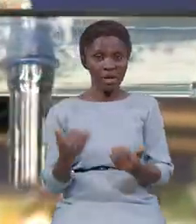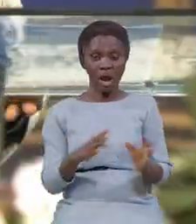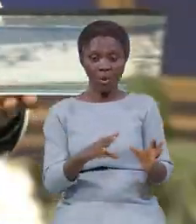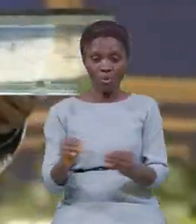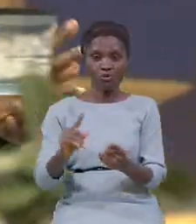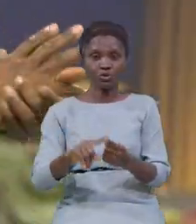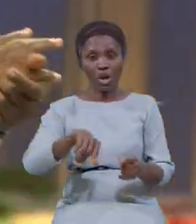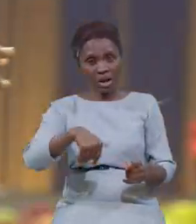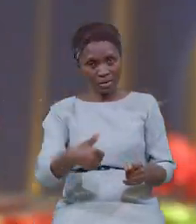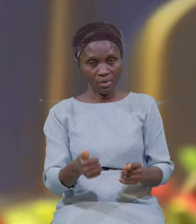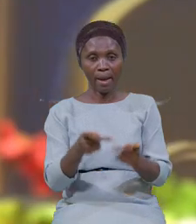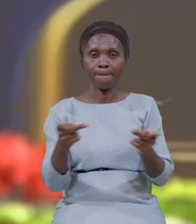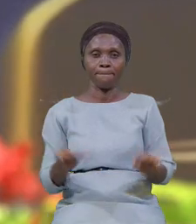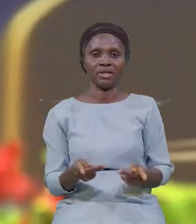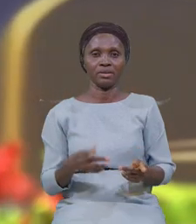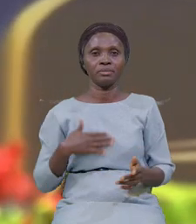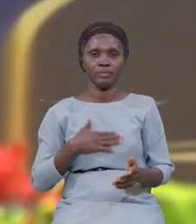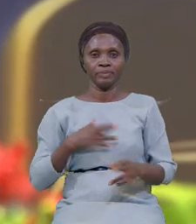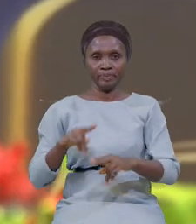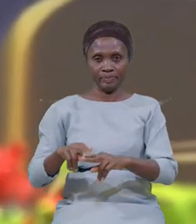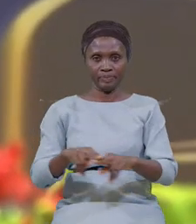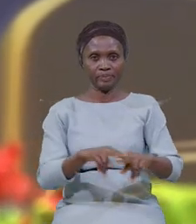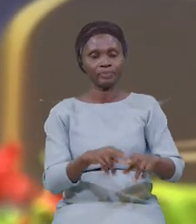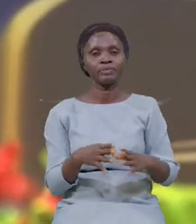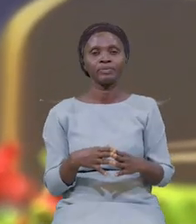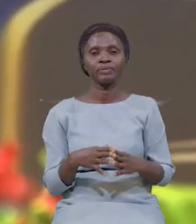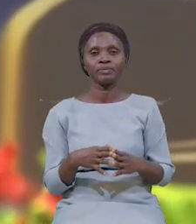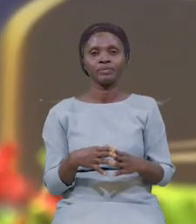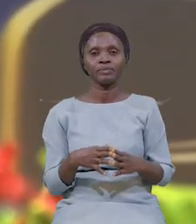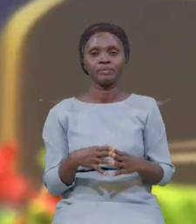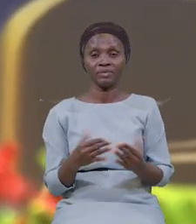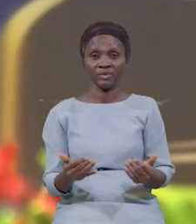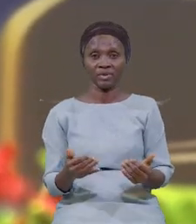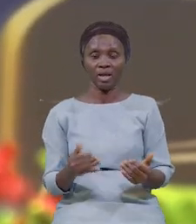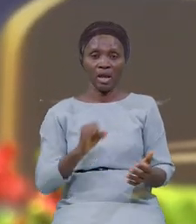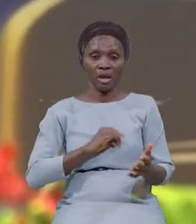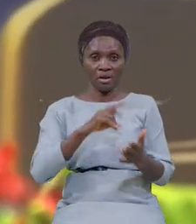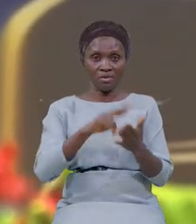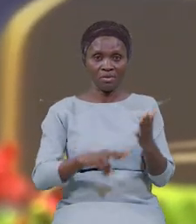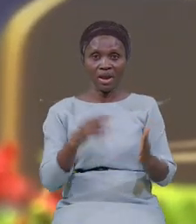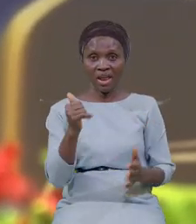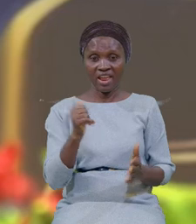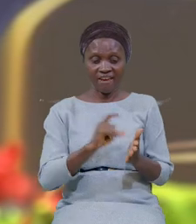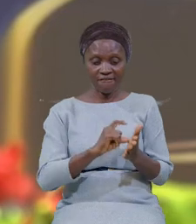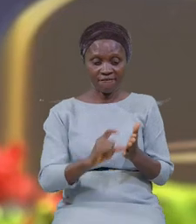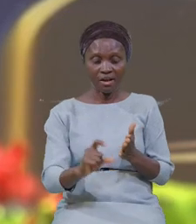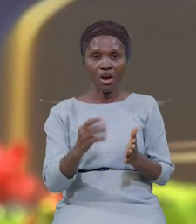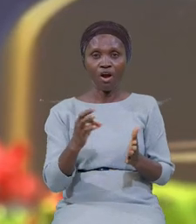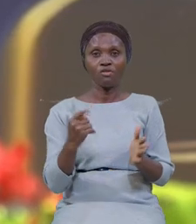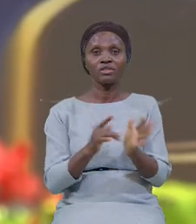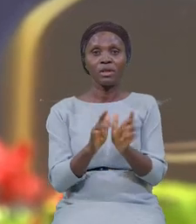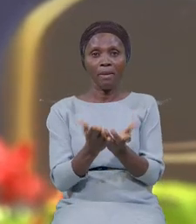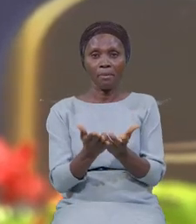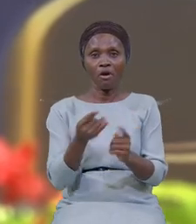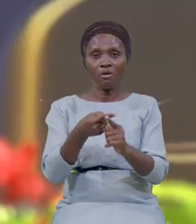place. Please, you can sit down. Now, I'm reading a verse of scripture from the